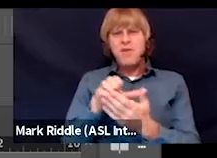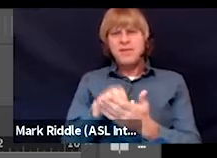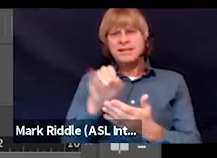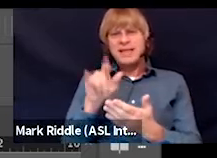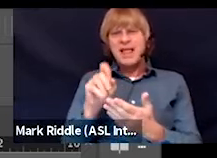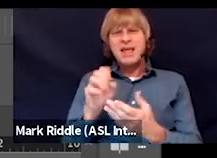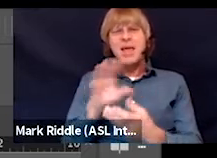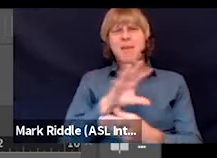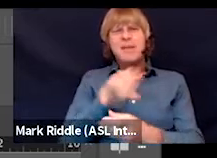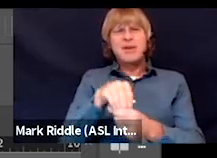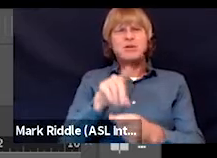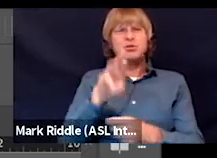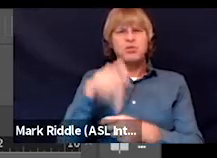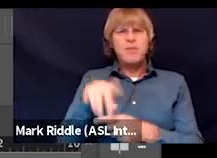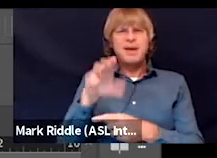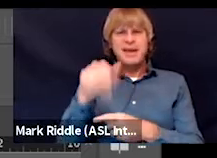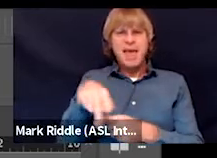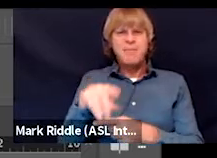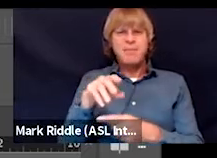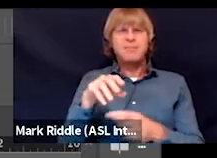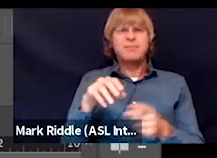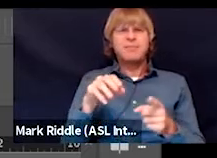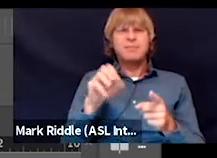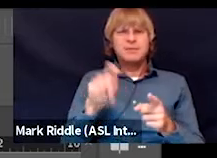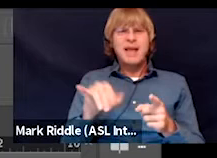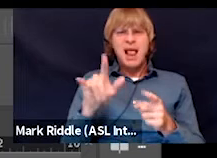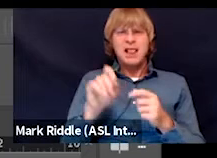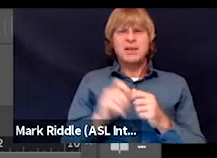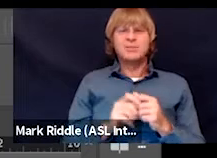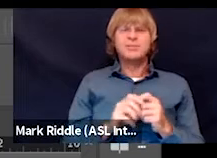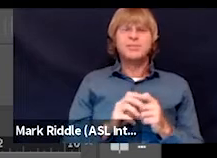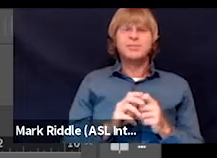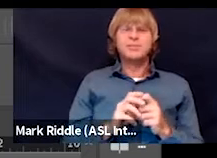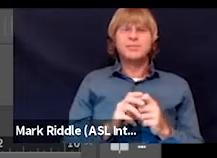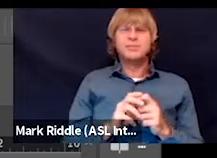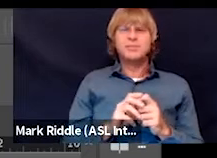in a drop caps and nested styles.